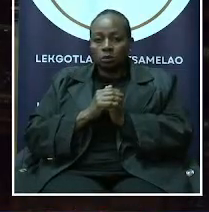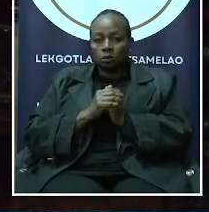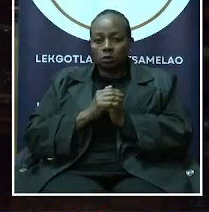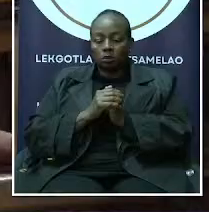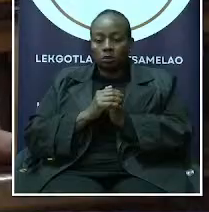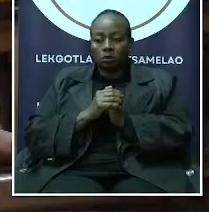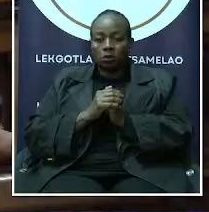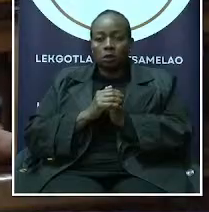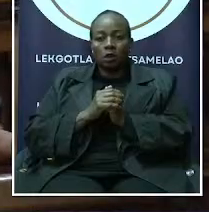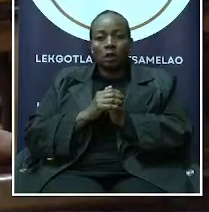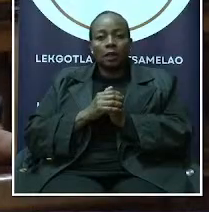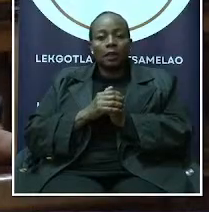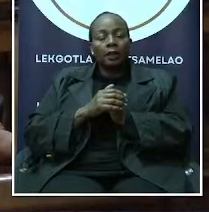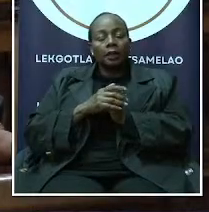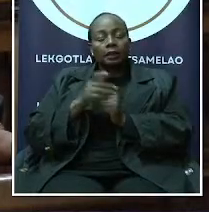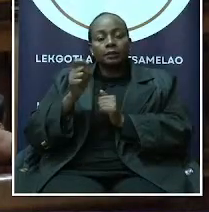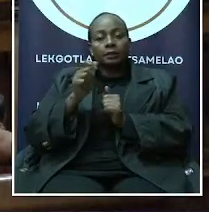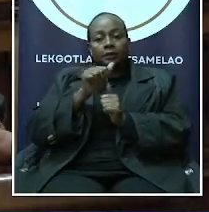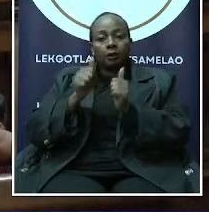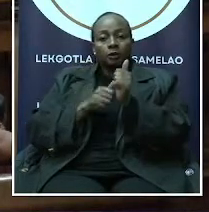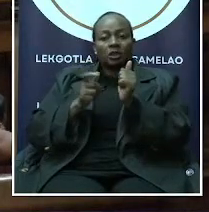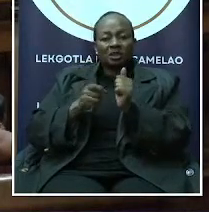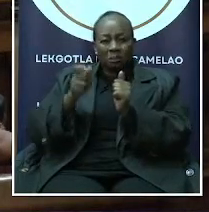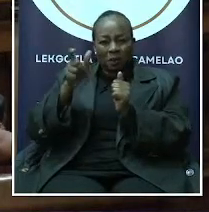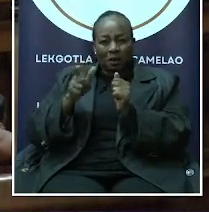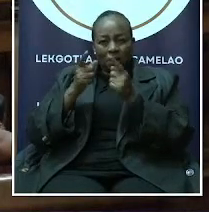Deputy Speaker and the House at large, I think